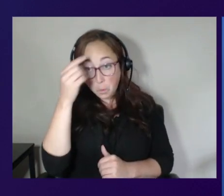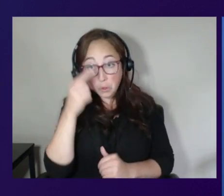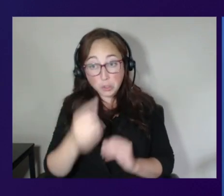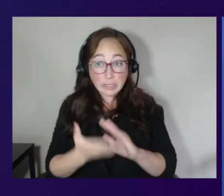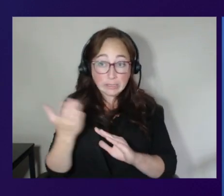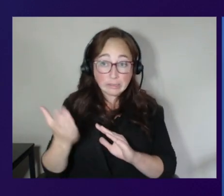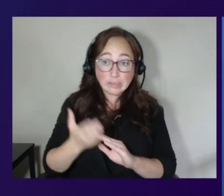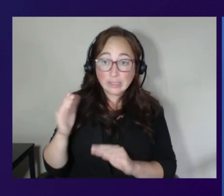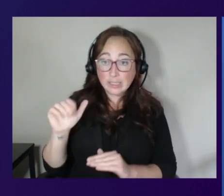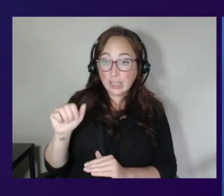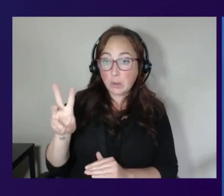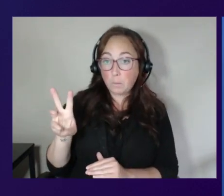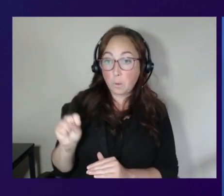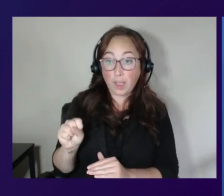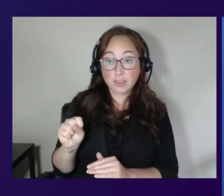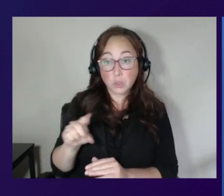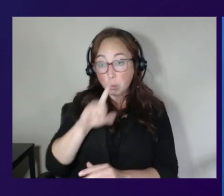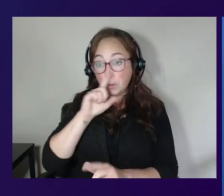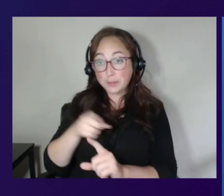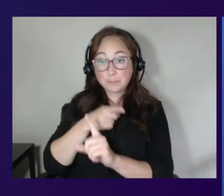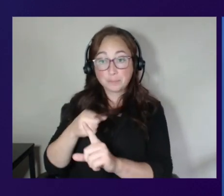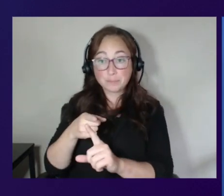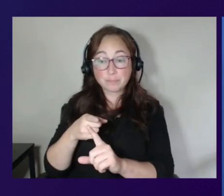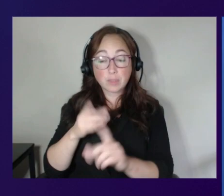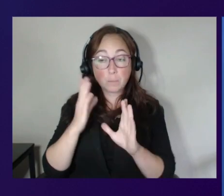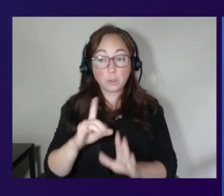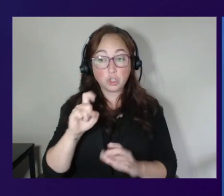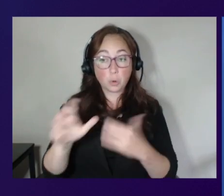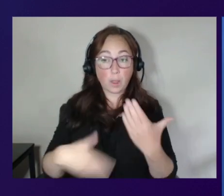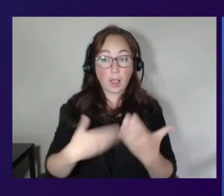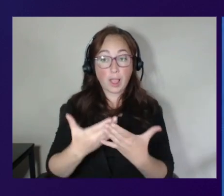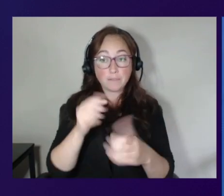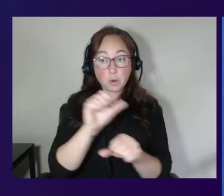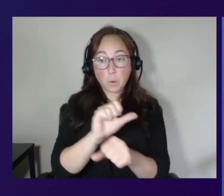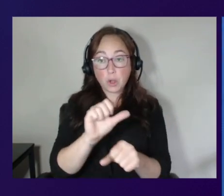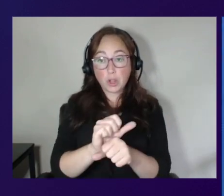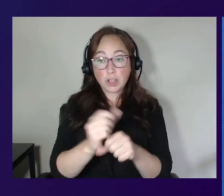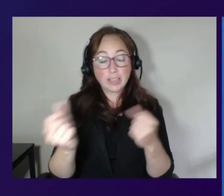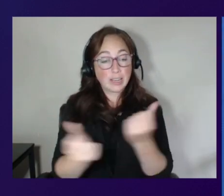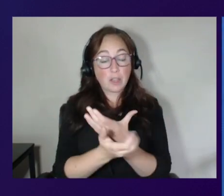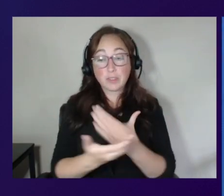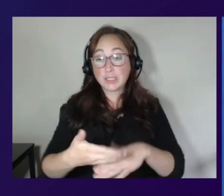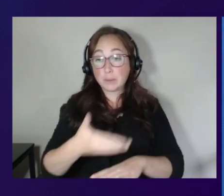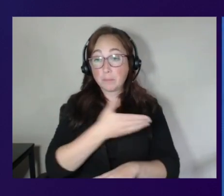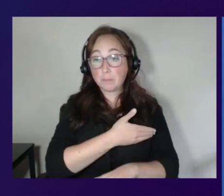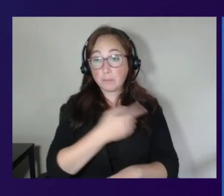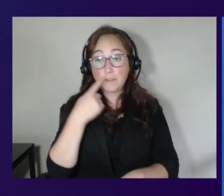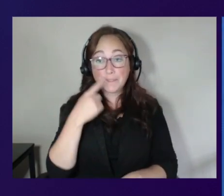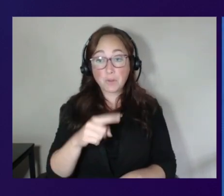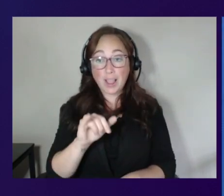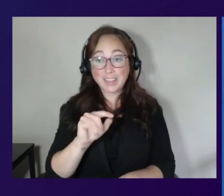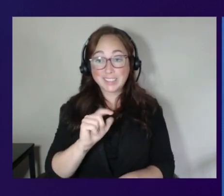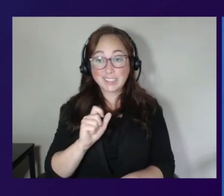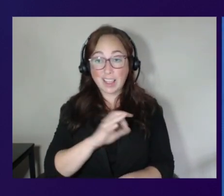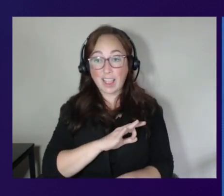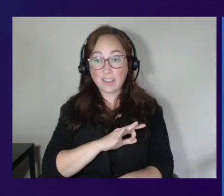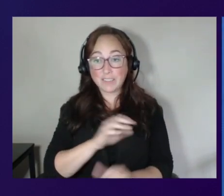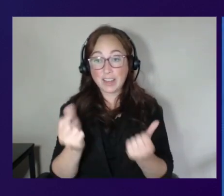the day. They just should come to work one day and everything is better for your IT staff and everything is the same